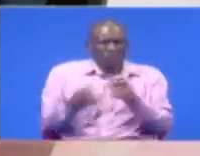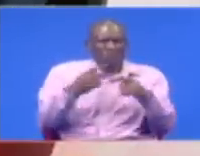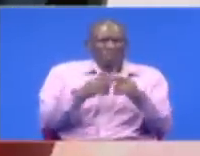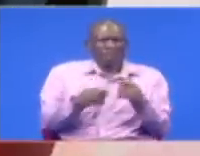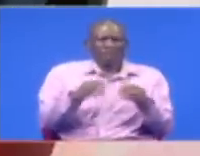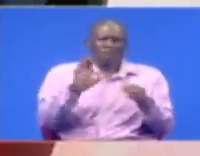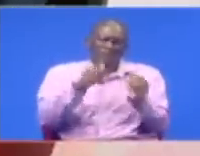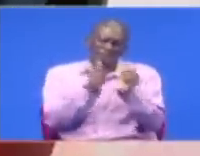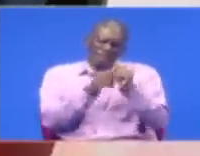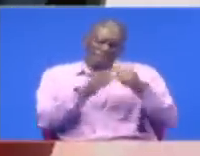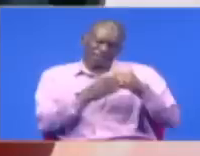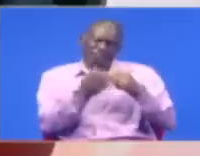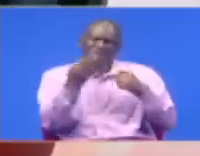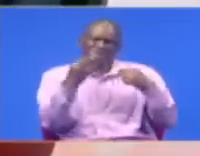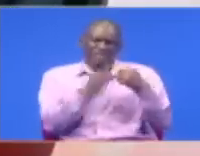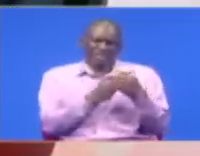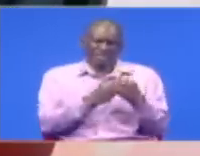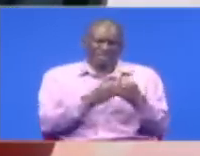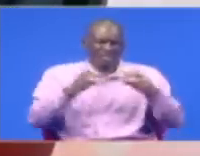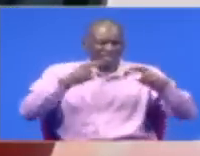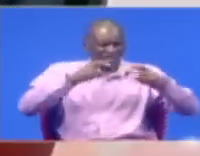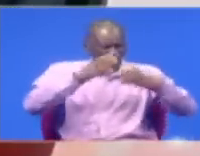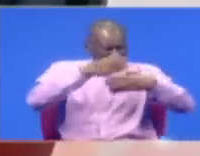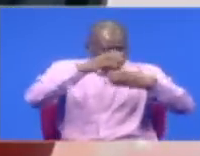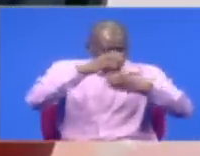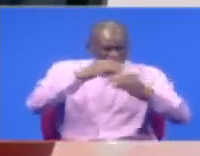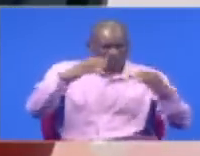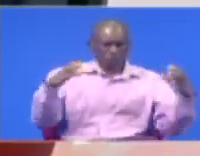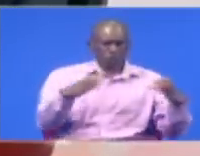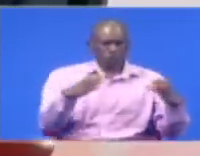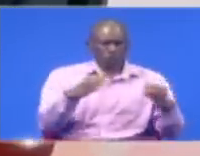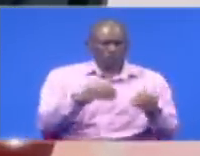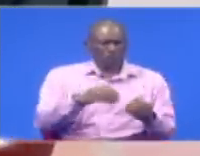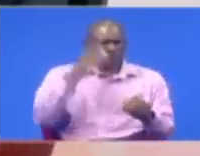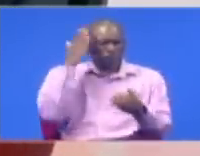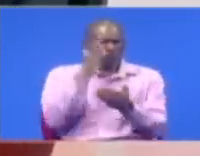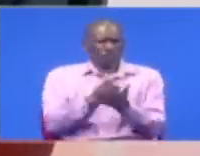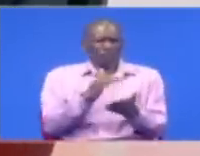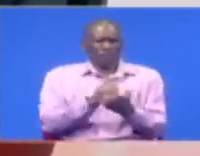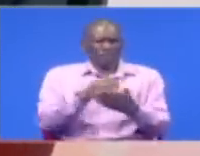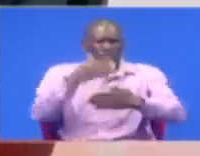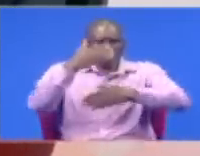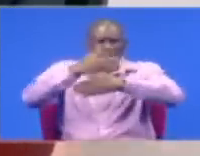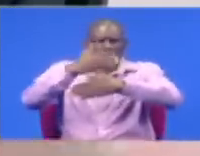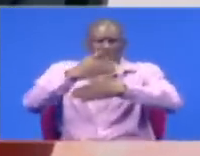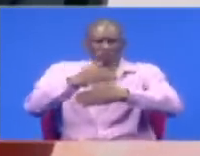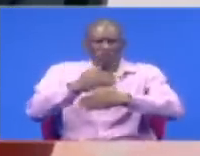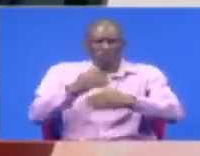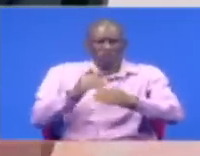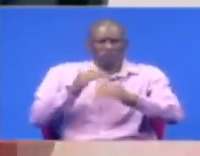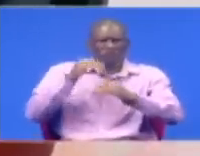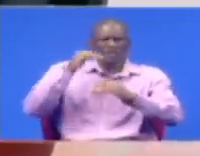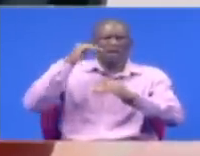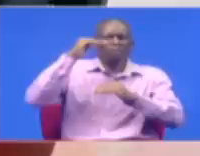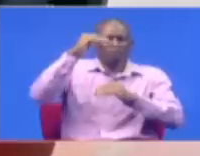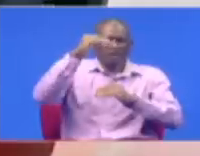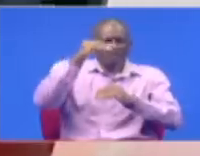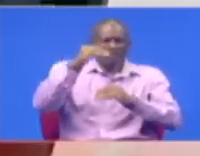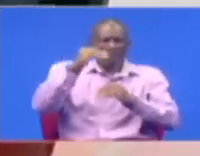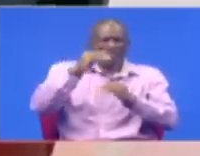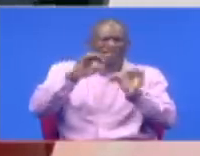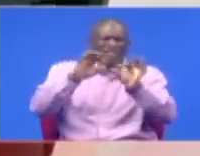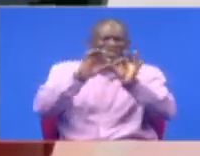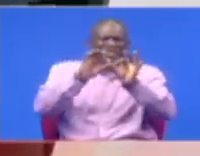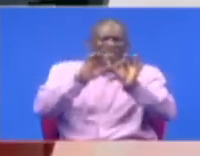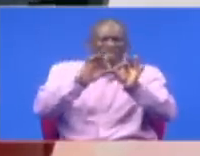towards 1938, a survey party established that the boundary was slightly above the straight